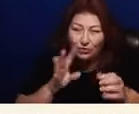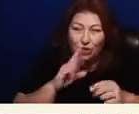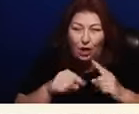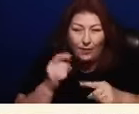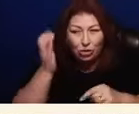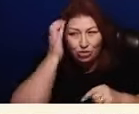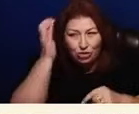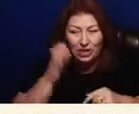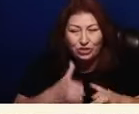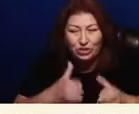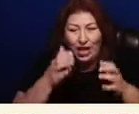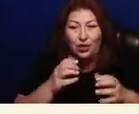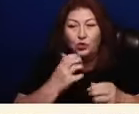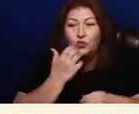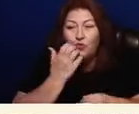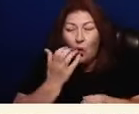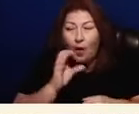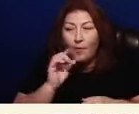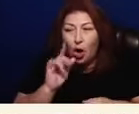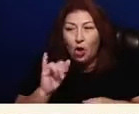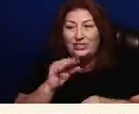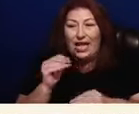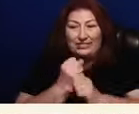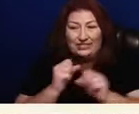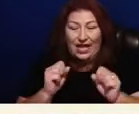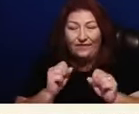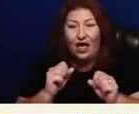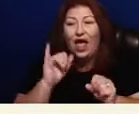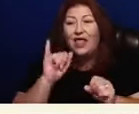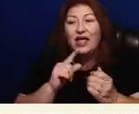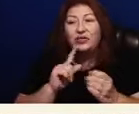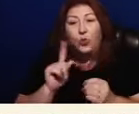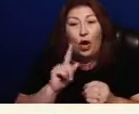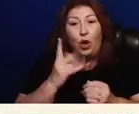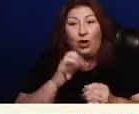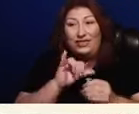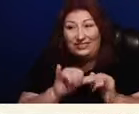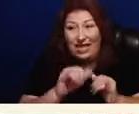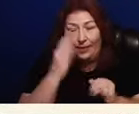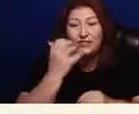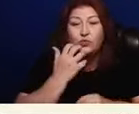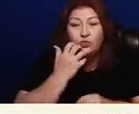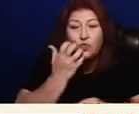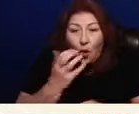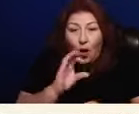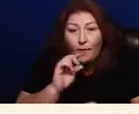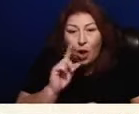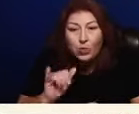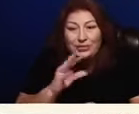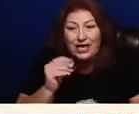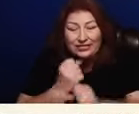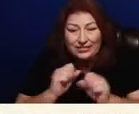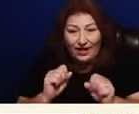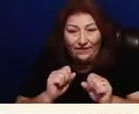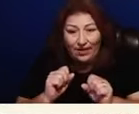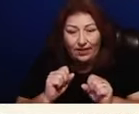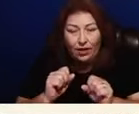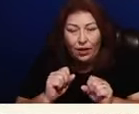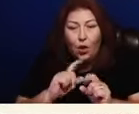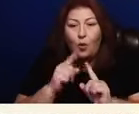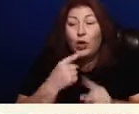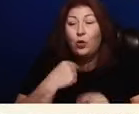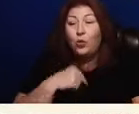cozy, and safe. And that is what he wanted to stay in because it was warm, cozy, and safe. And so when we grow